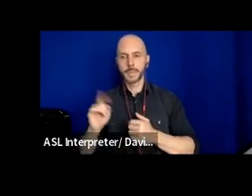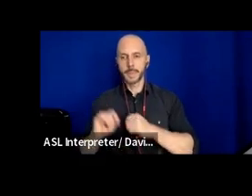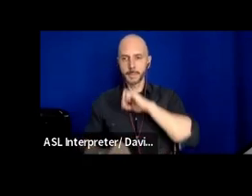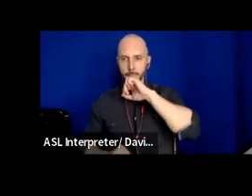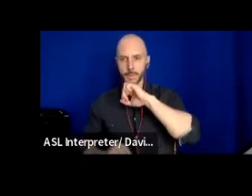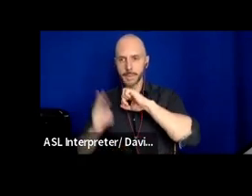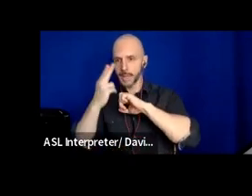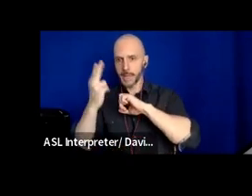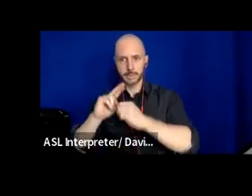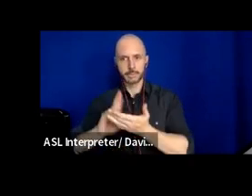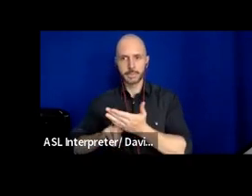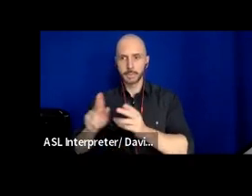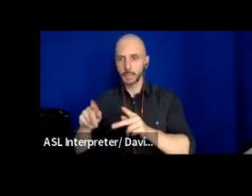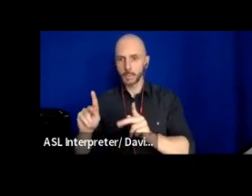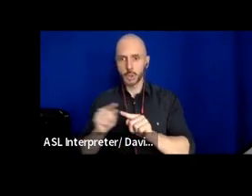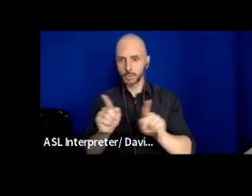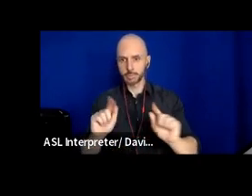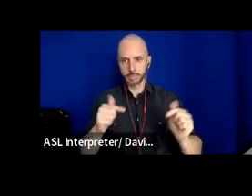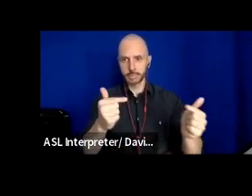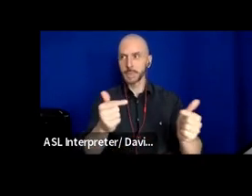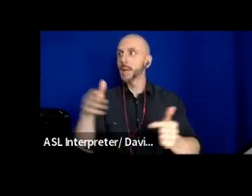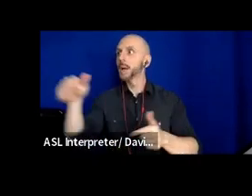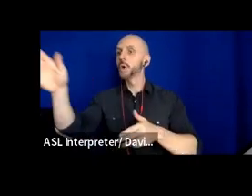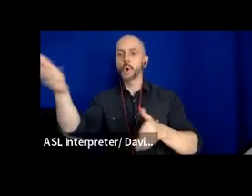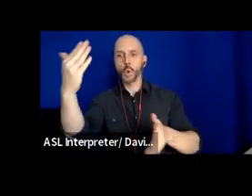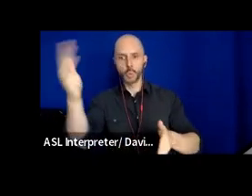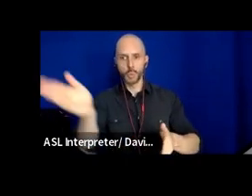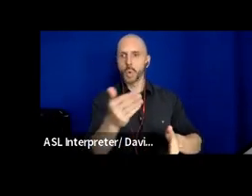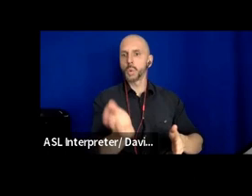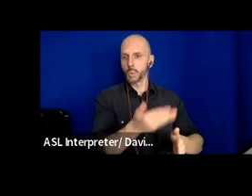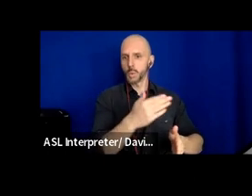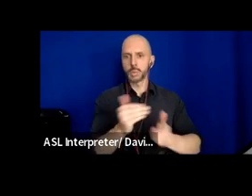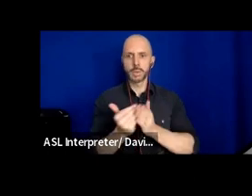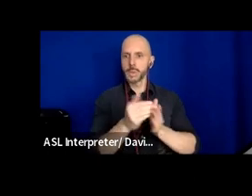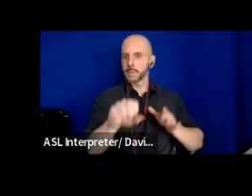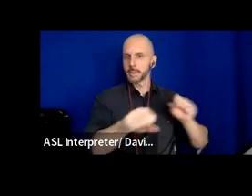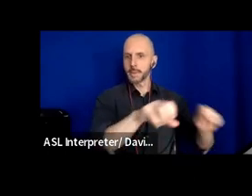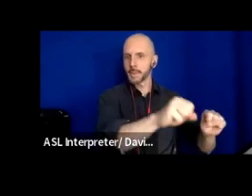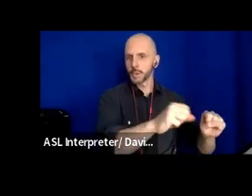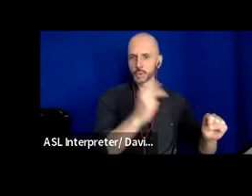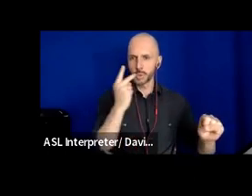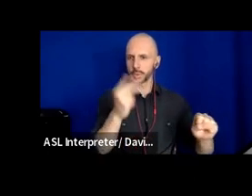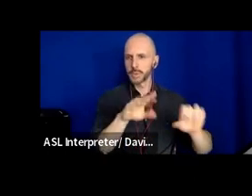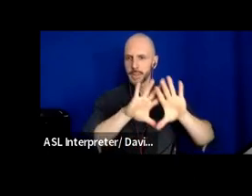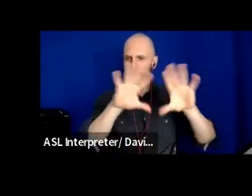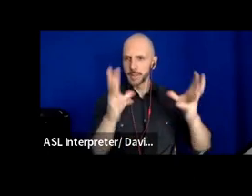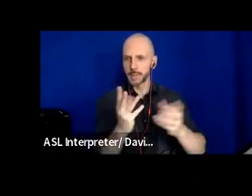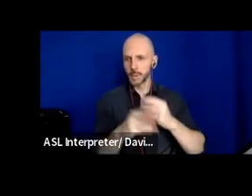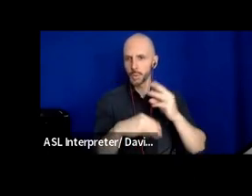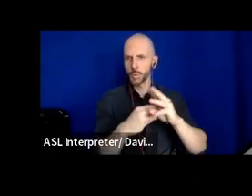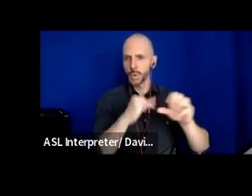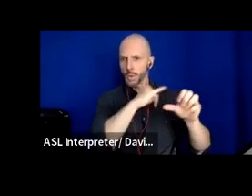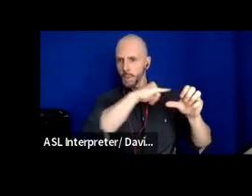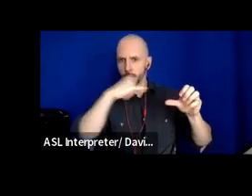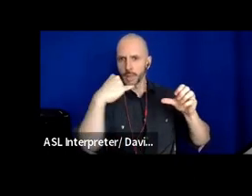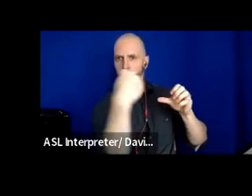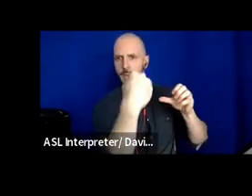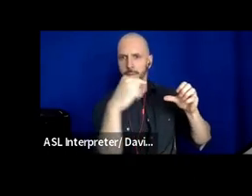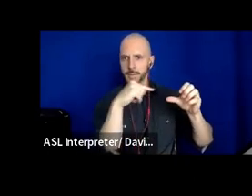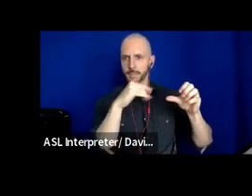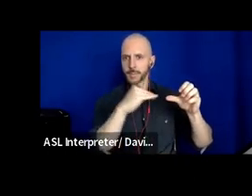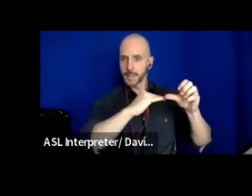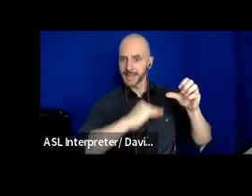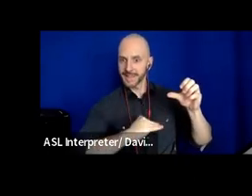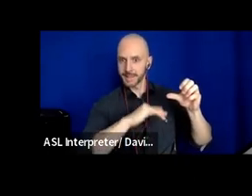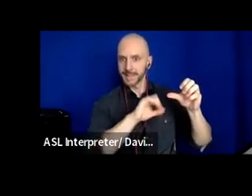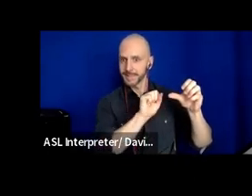global East, with the kinds of policies that were put in place that replaced people's cultures, that had lots of judgment about the values and the ways that